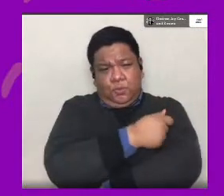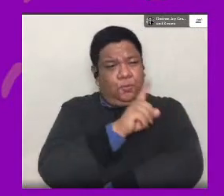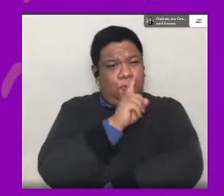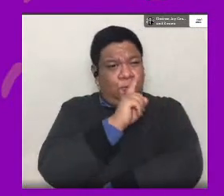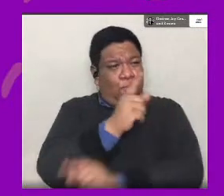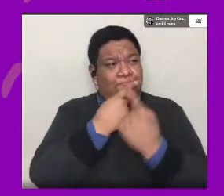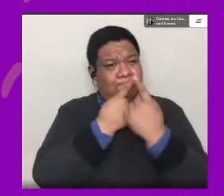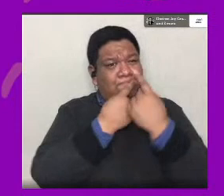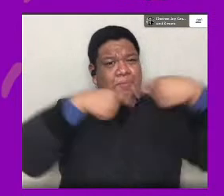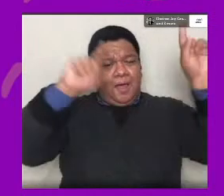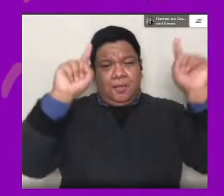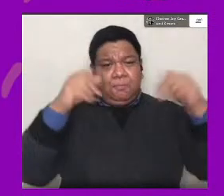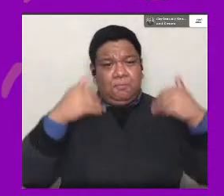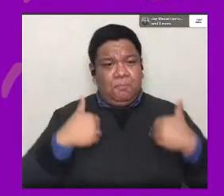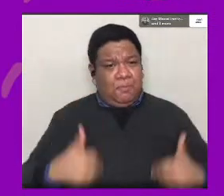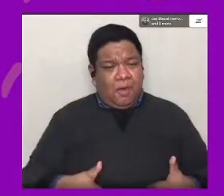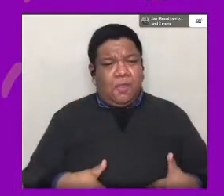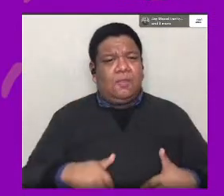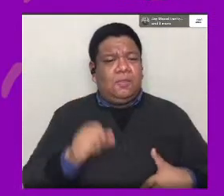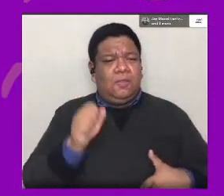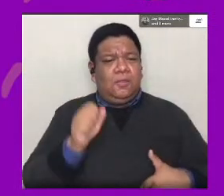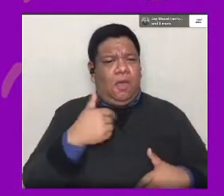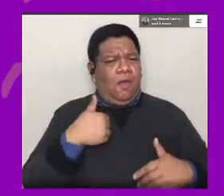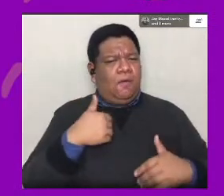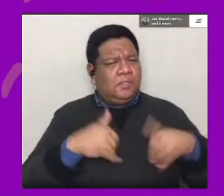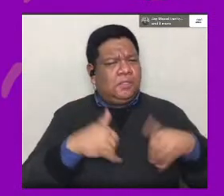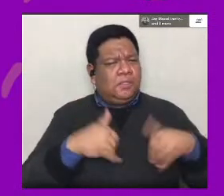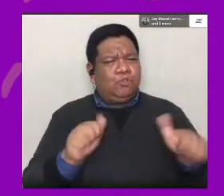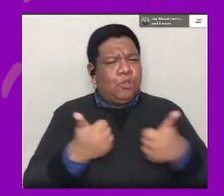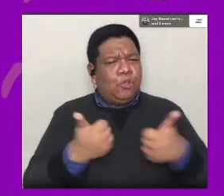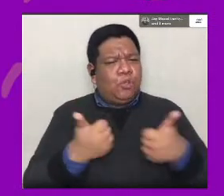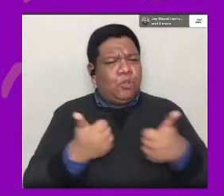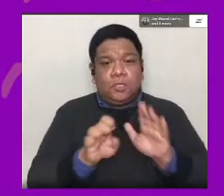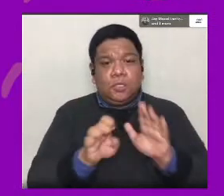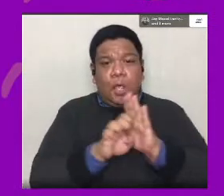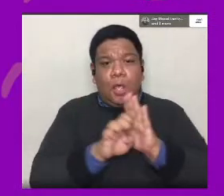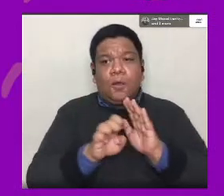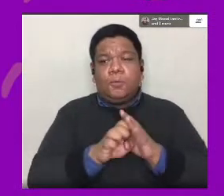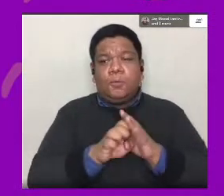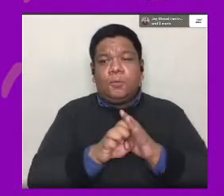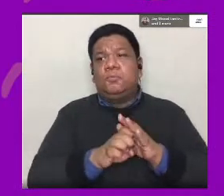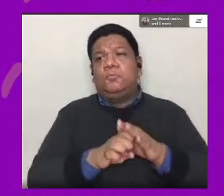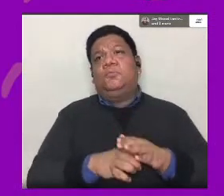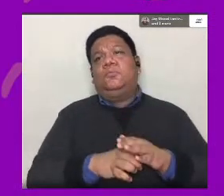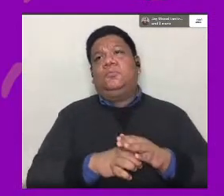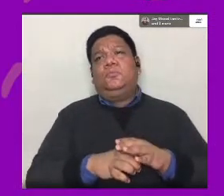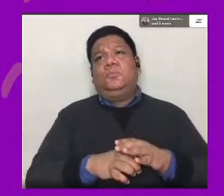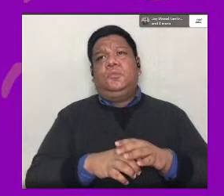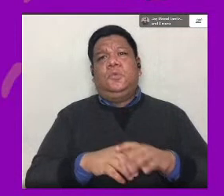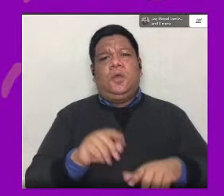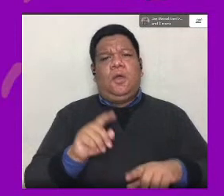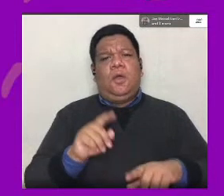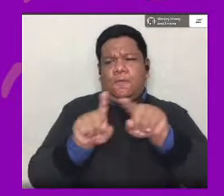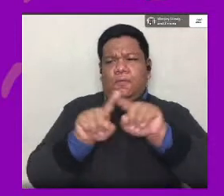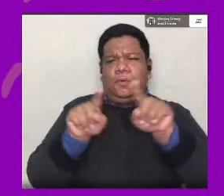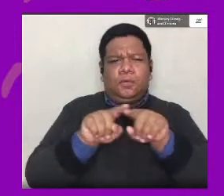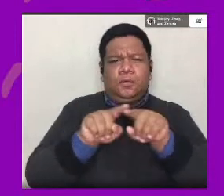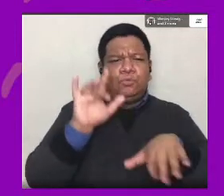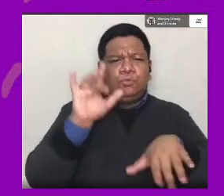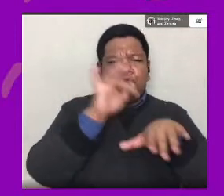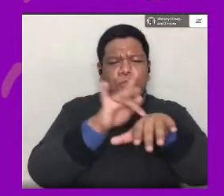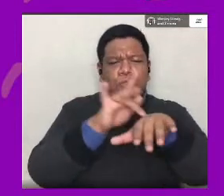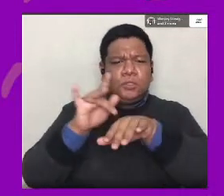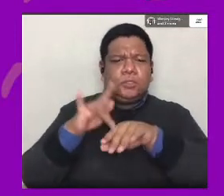some challenges remain. For example, coverage rates for diphtheria, tetanus, and pertussis vaccine